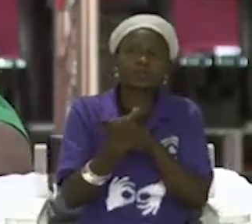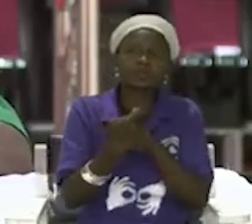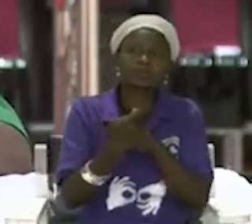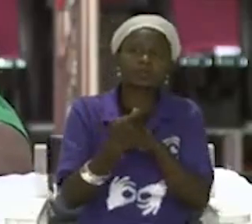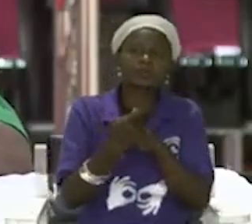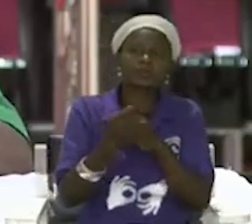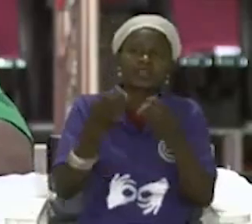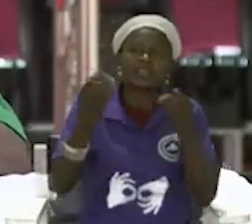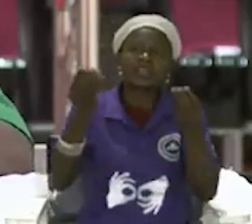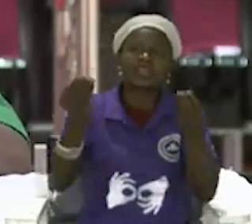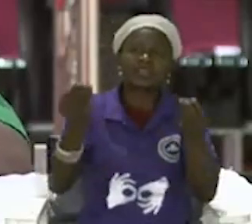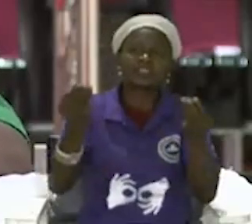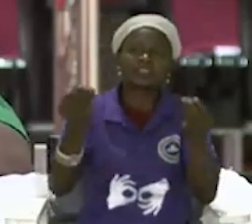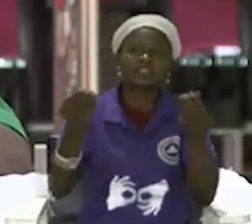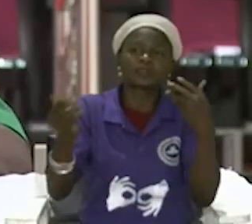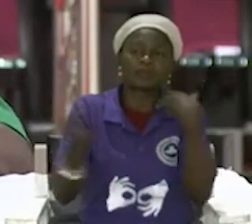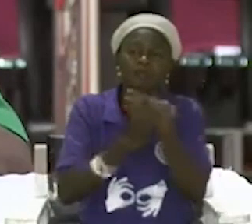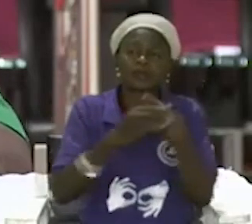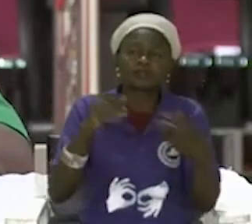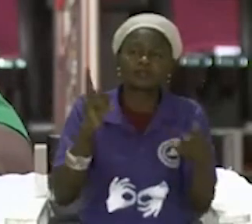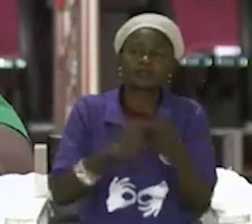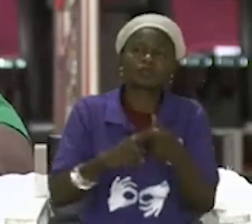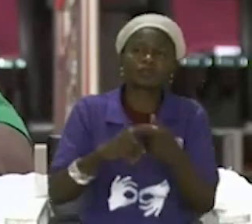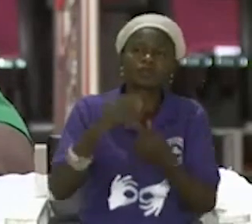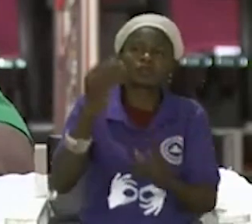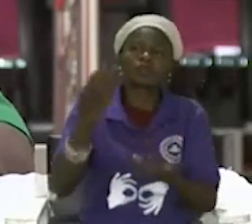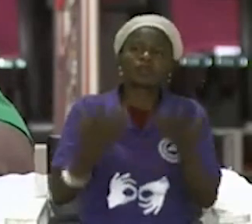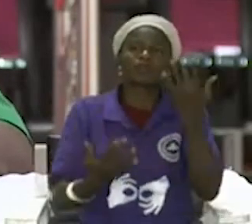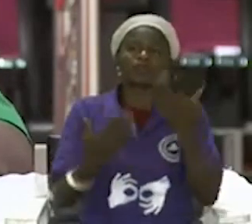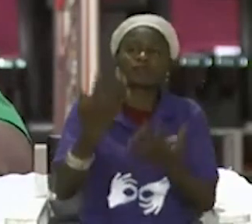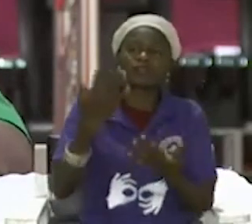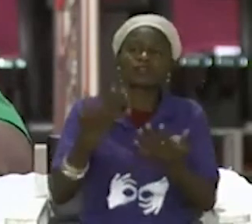ashes back to firewood.